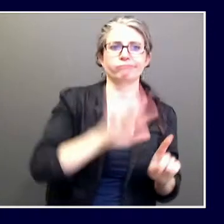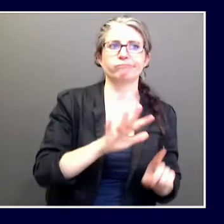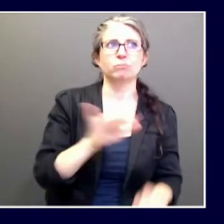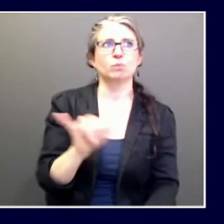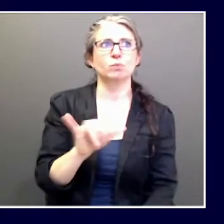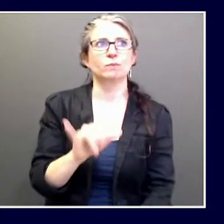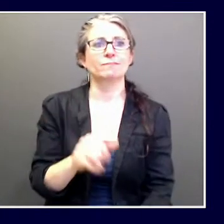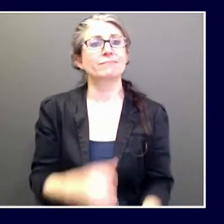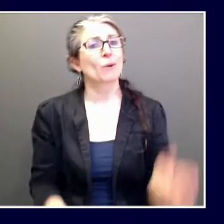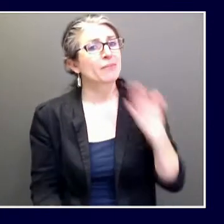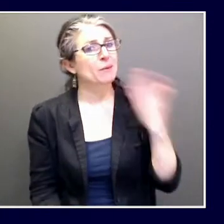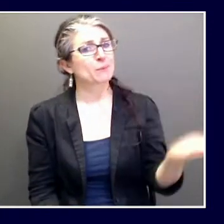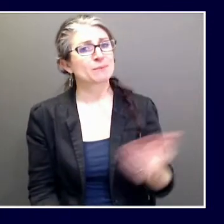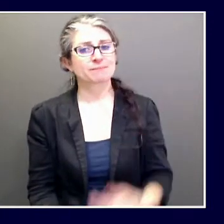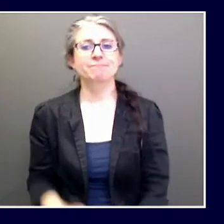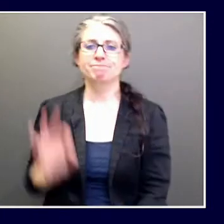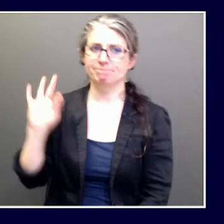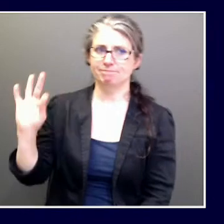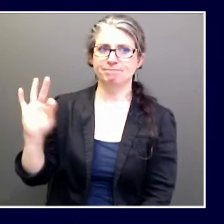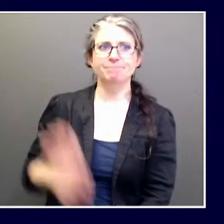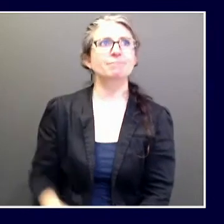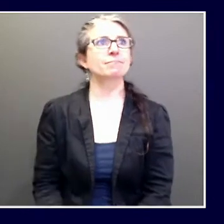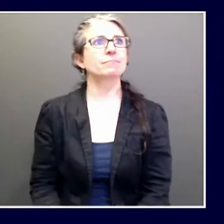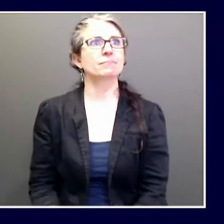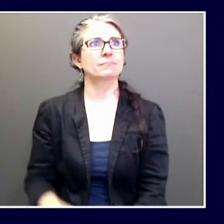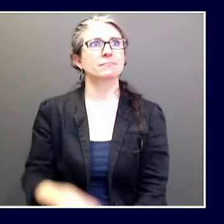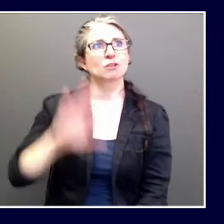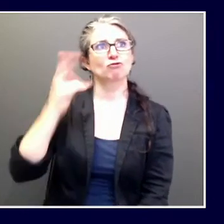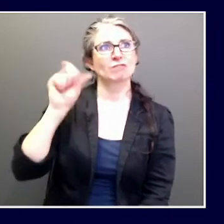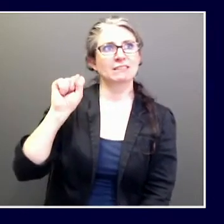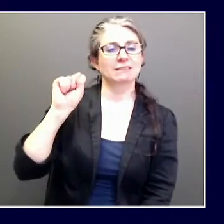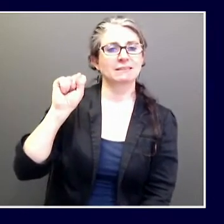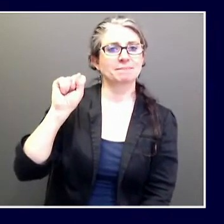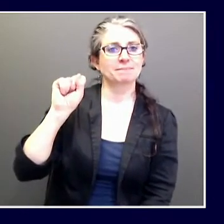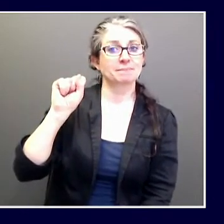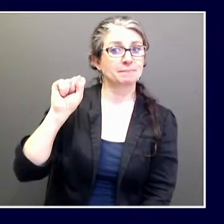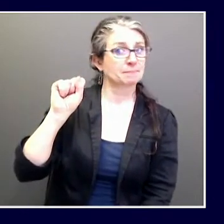Emily. Chris, over to you.